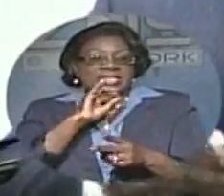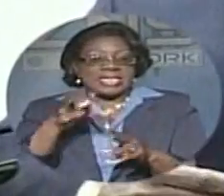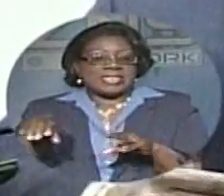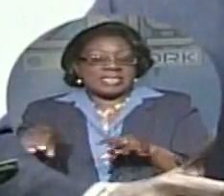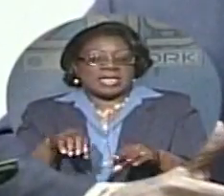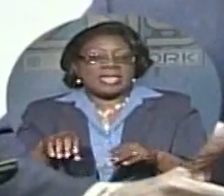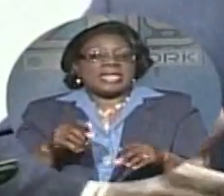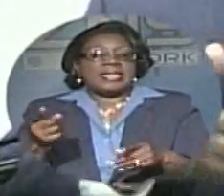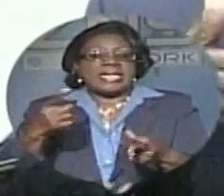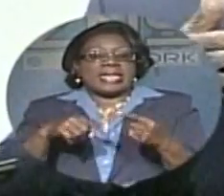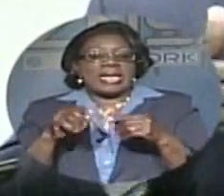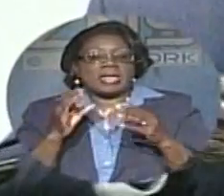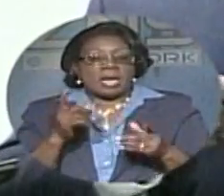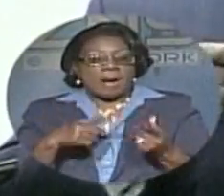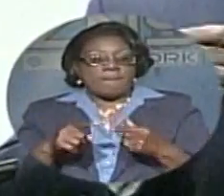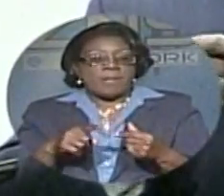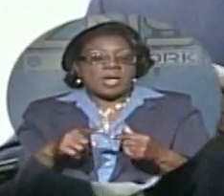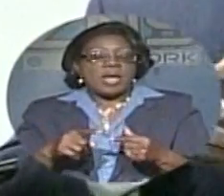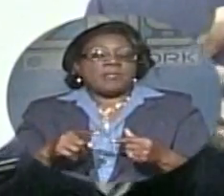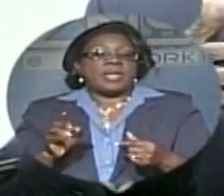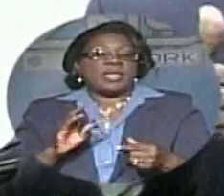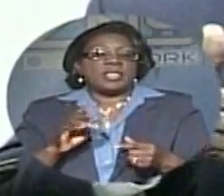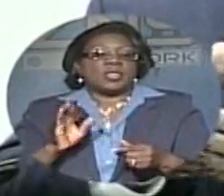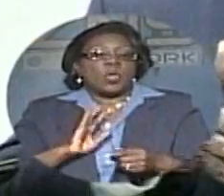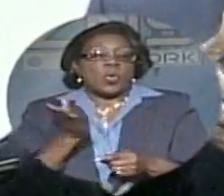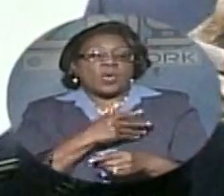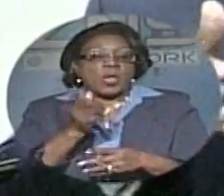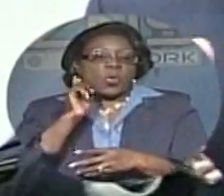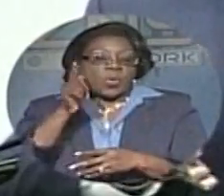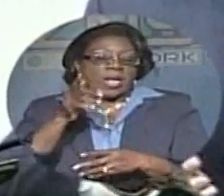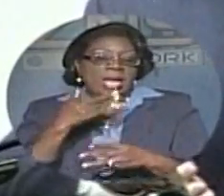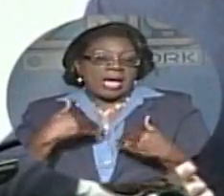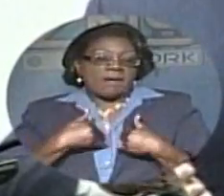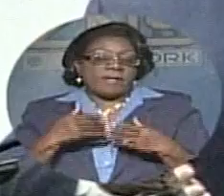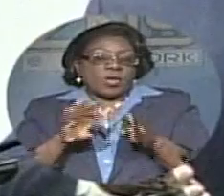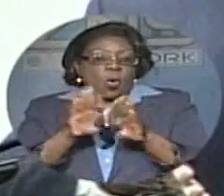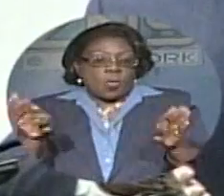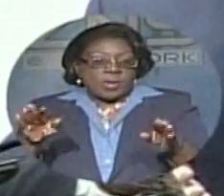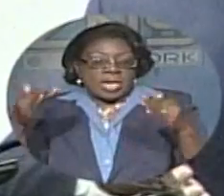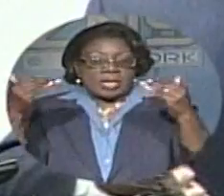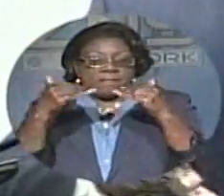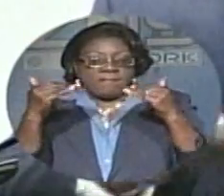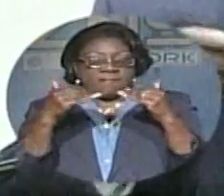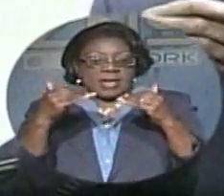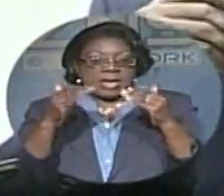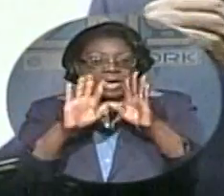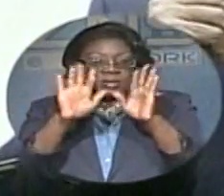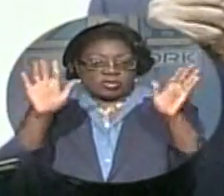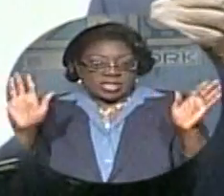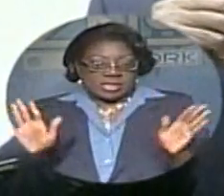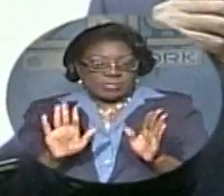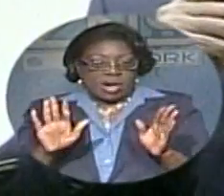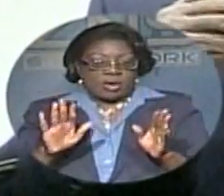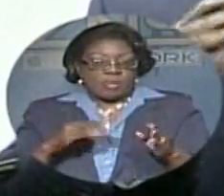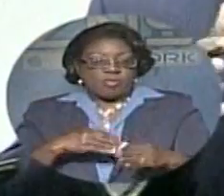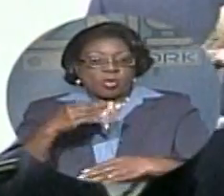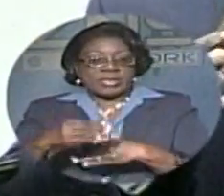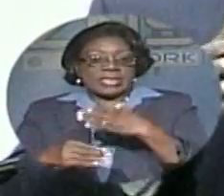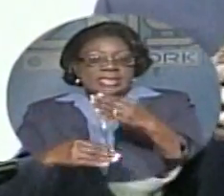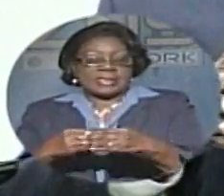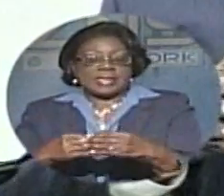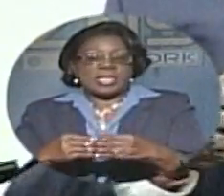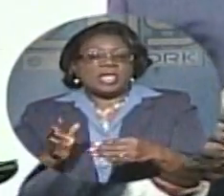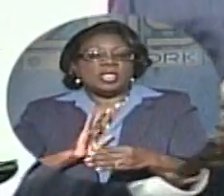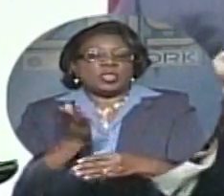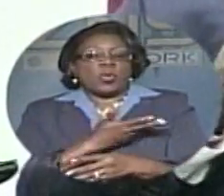come, because we're going to have an open and a fair and transparent process. And so we are taking time to